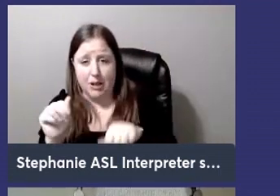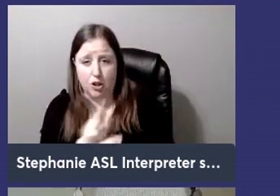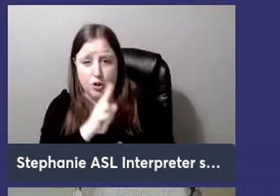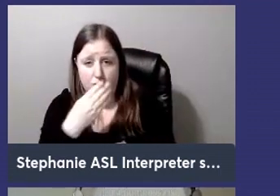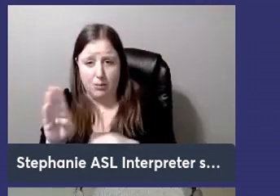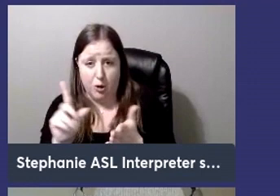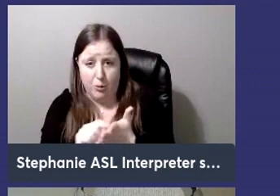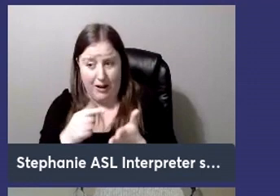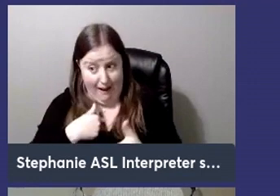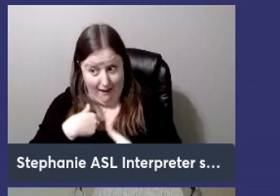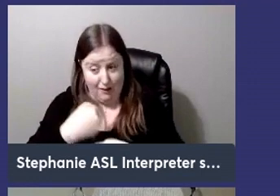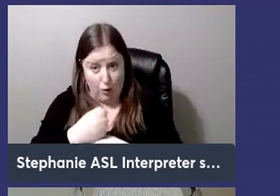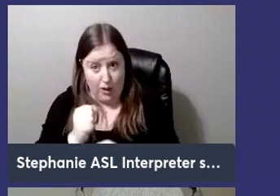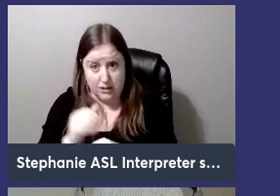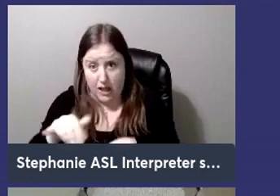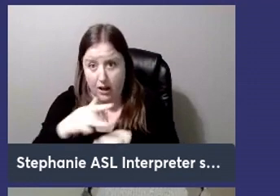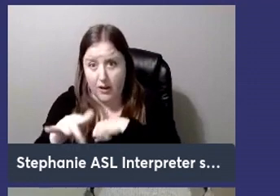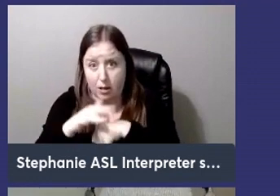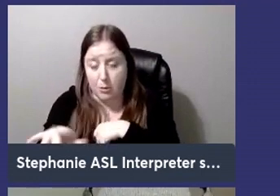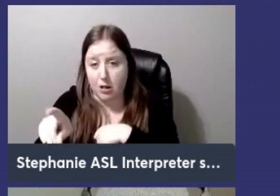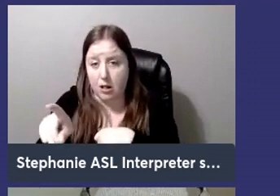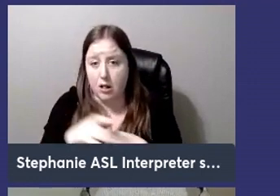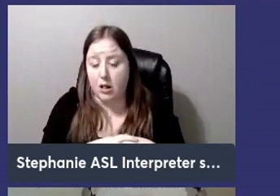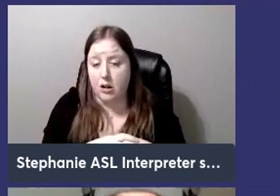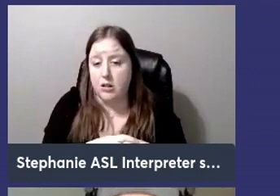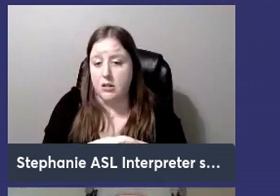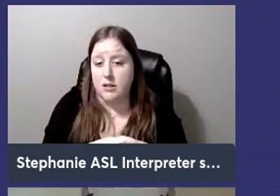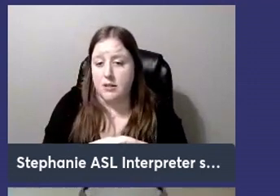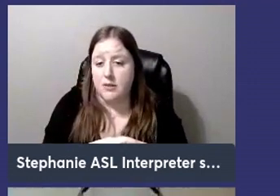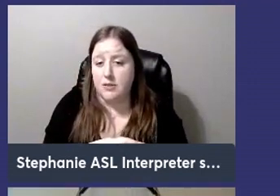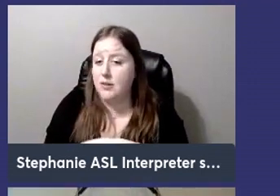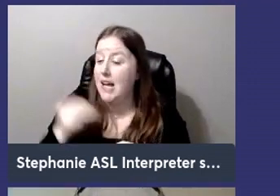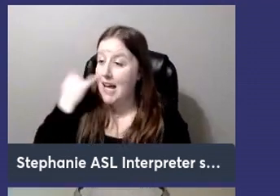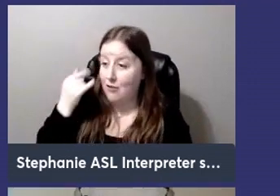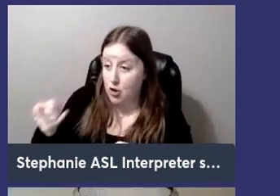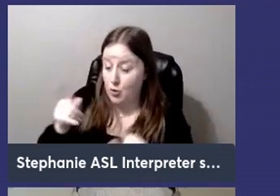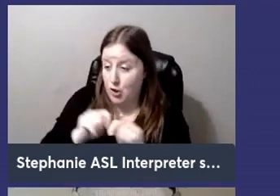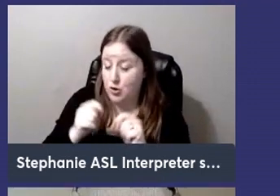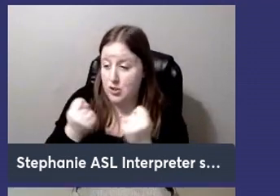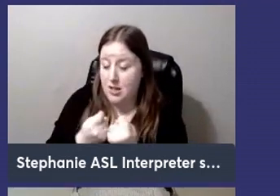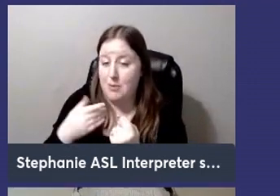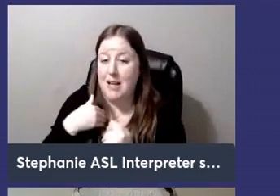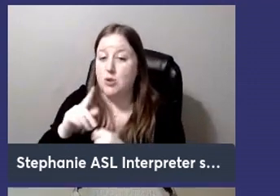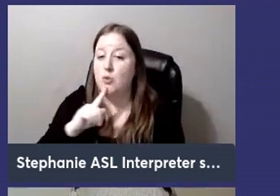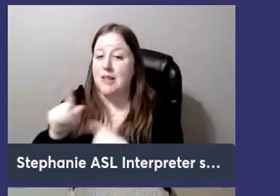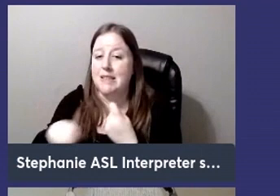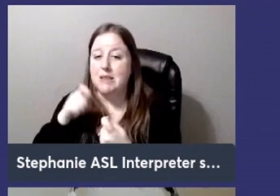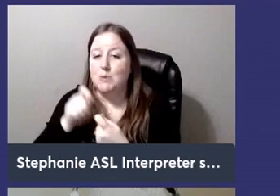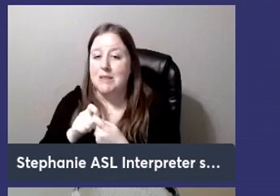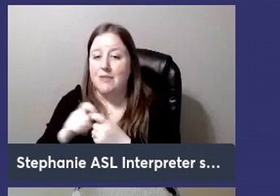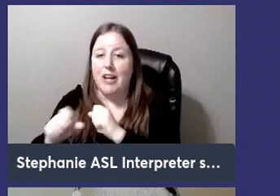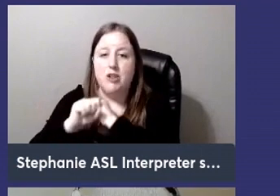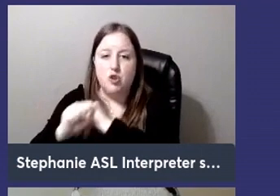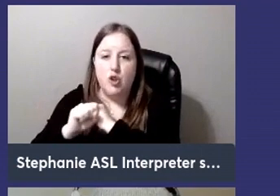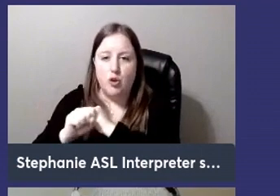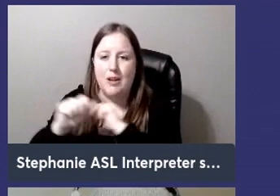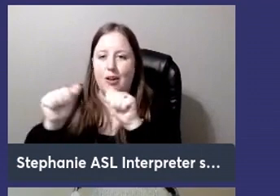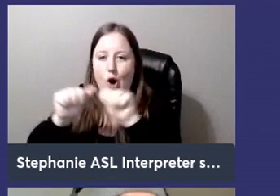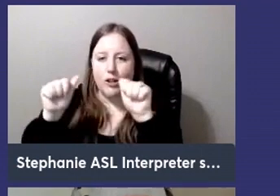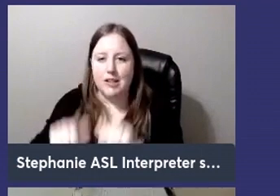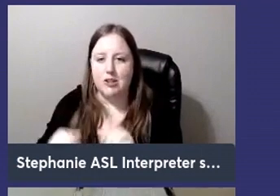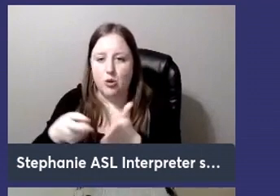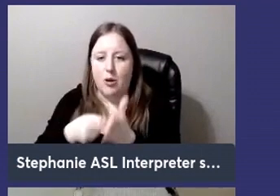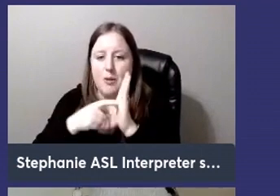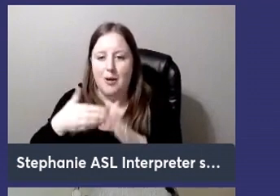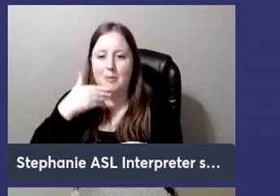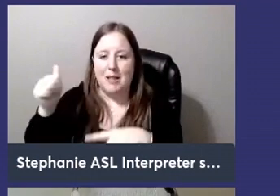I've created? Is that available yet? Like you mean if you and your team has like very specific security and architecture requirements and best